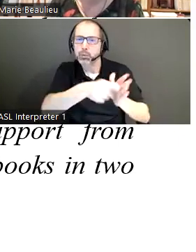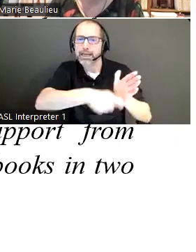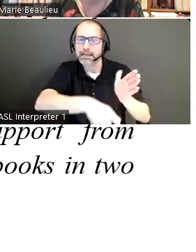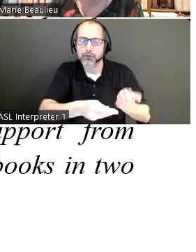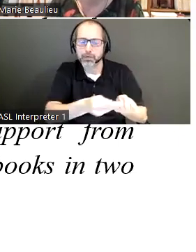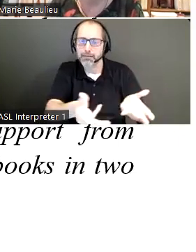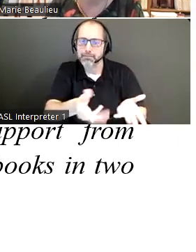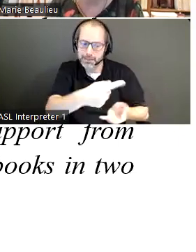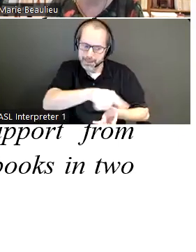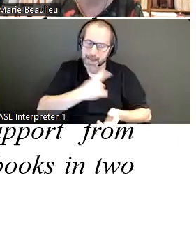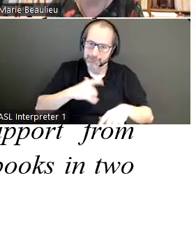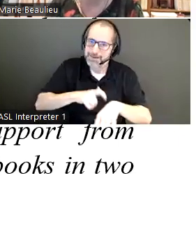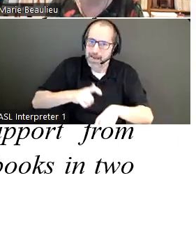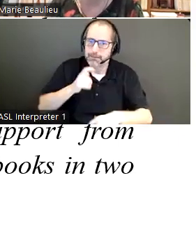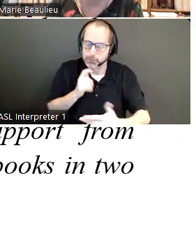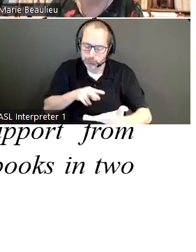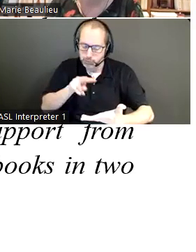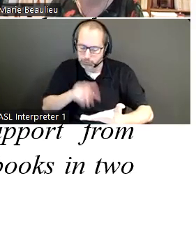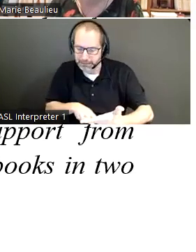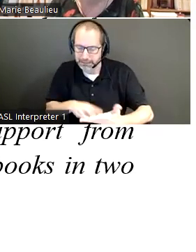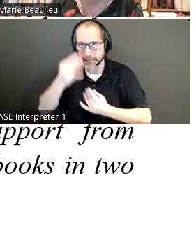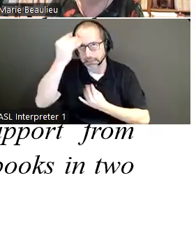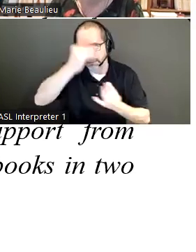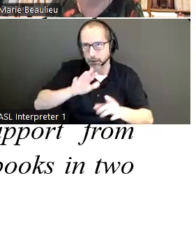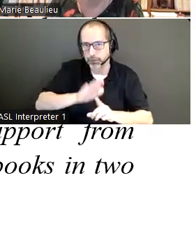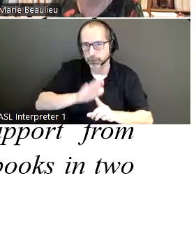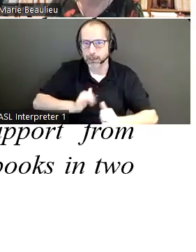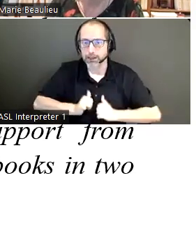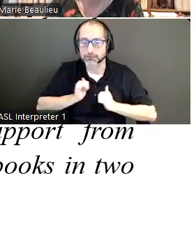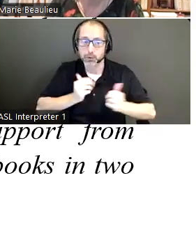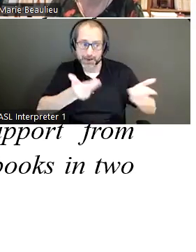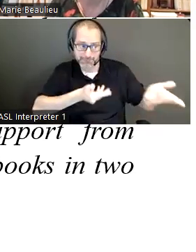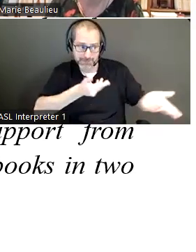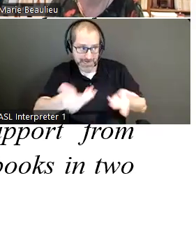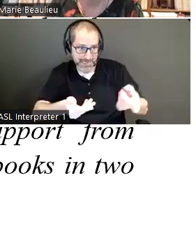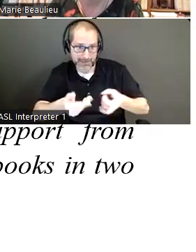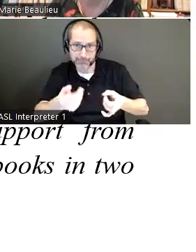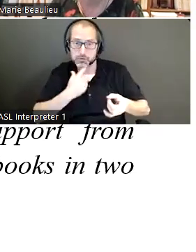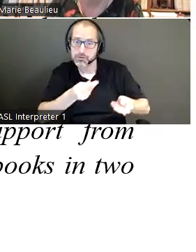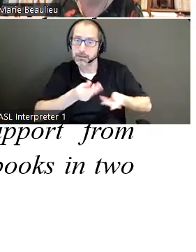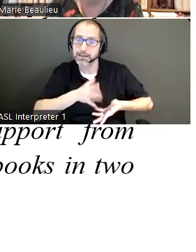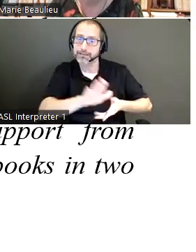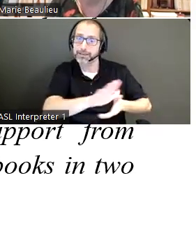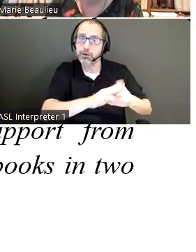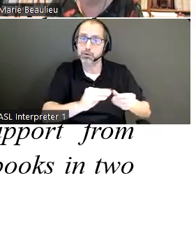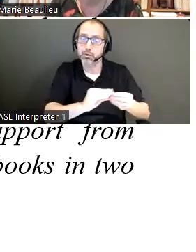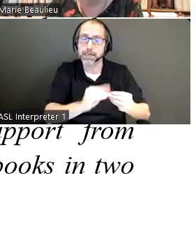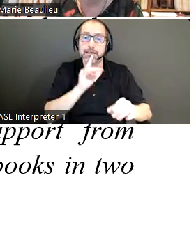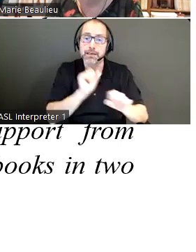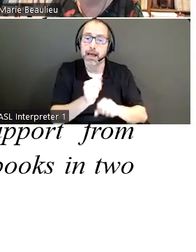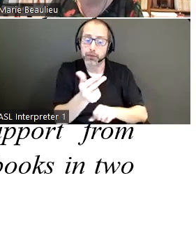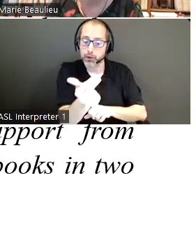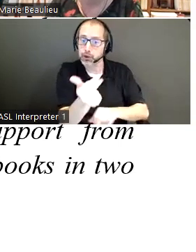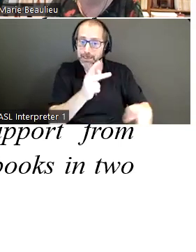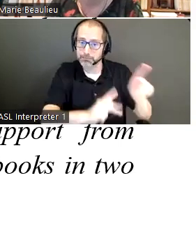So I invited people to tell me their story. Approximately 13% responded, and I had a lot